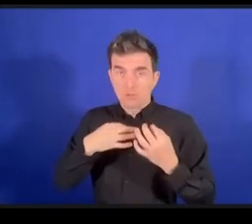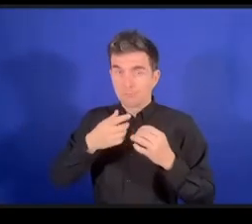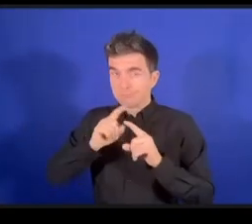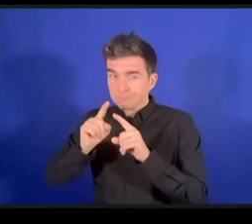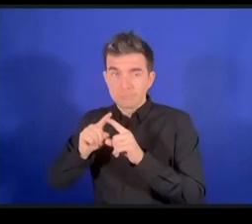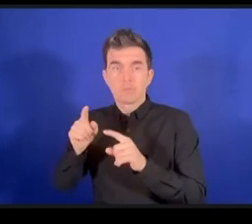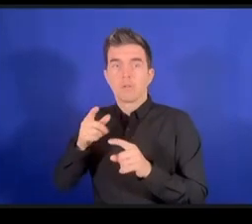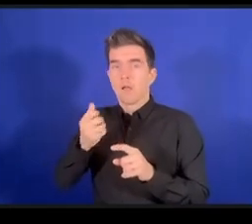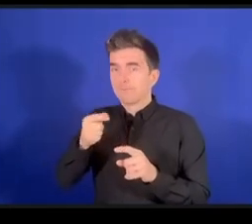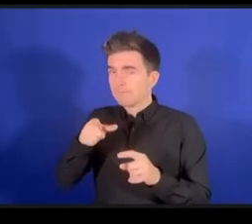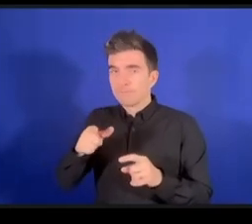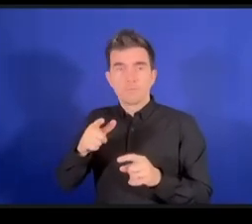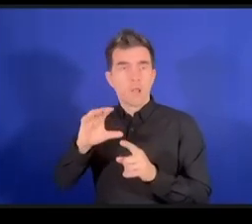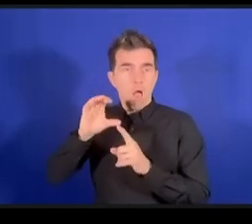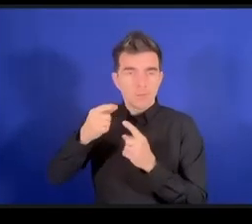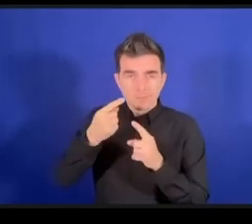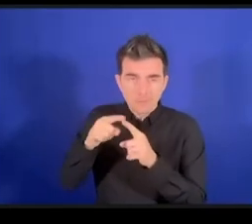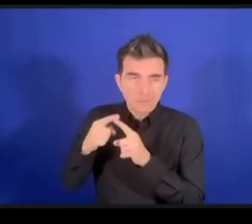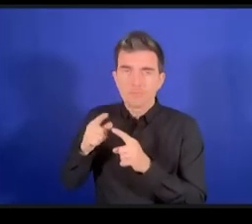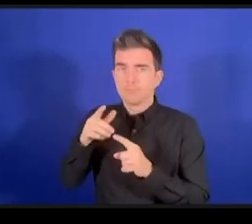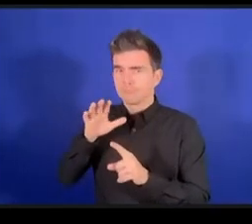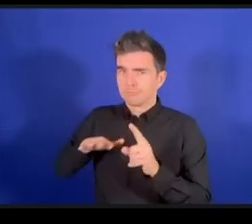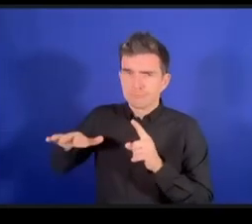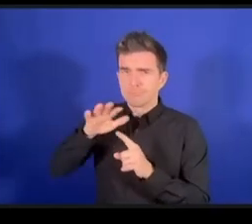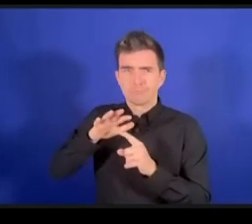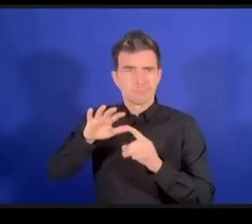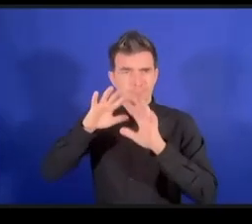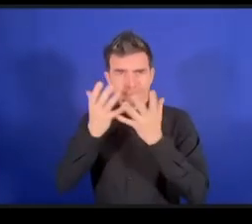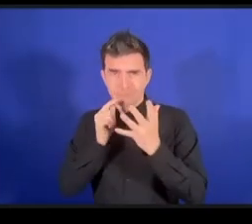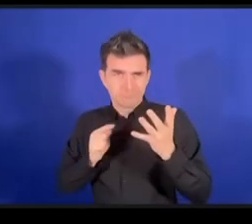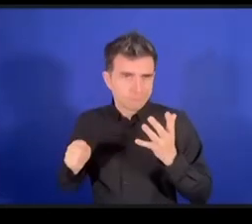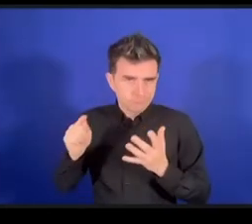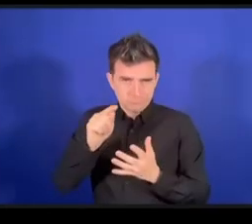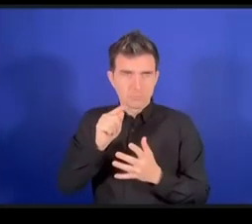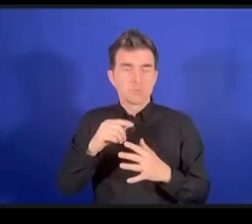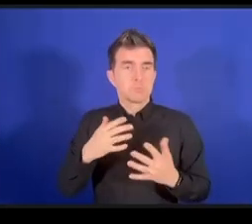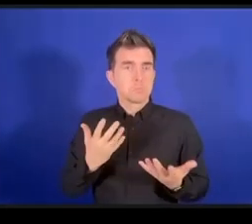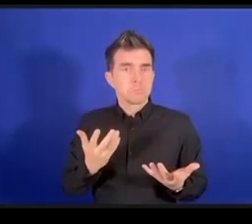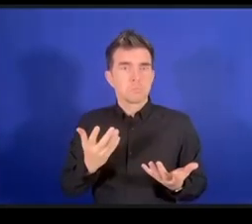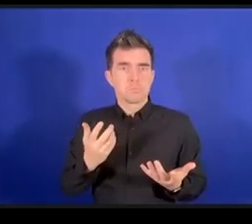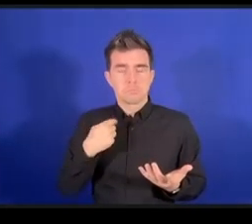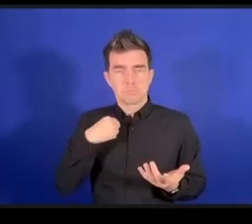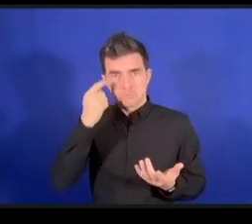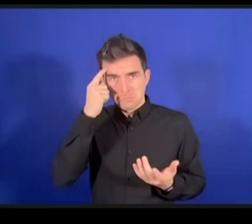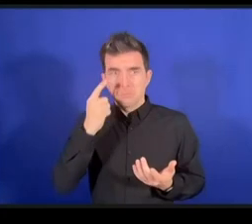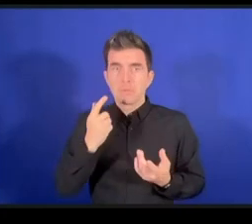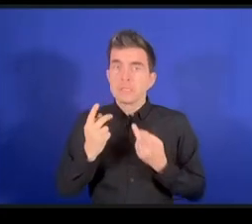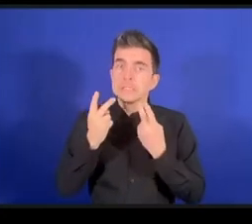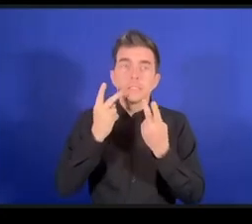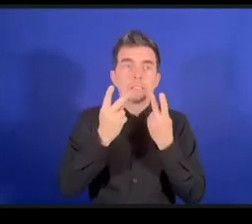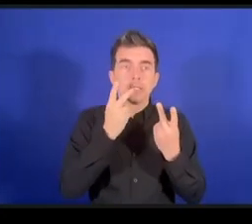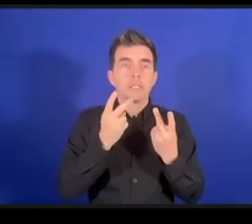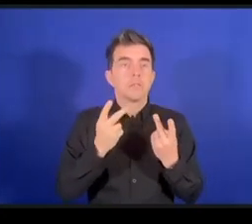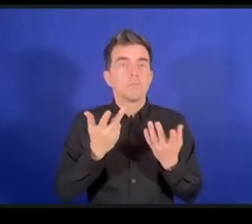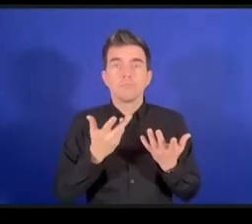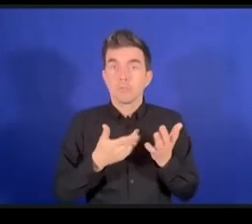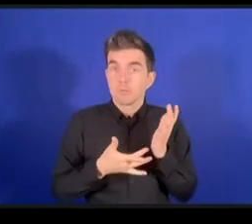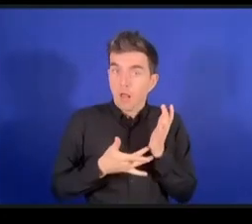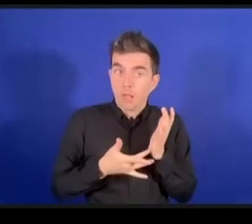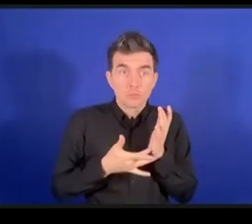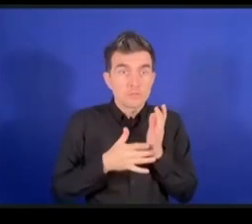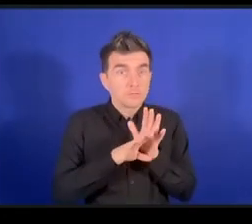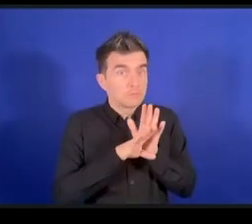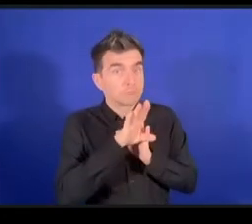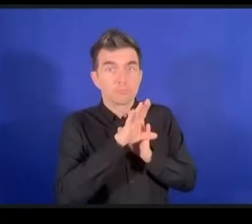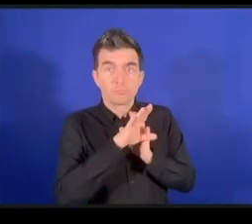state-of-the-art technology. You may have the device, the state-of-the-art device in your hands with